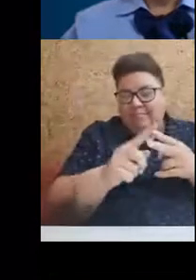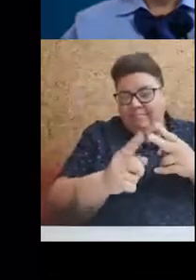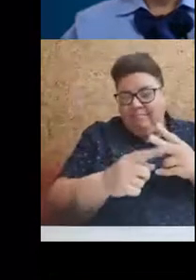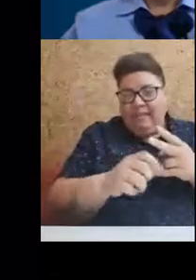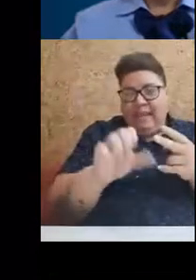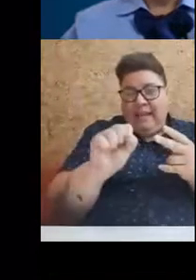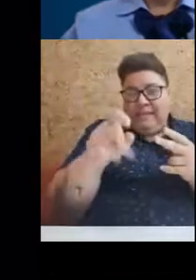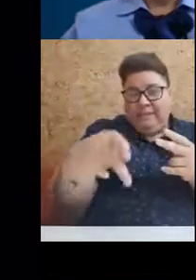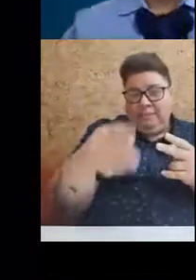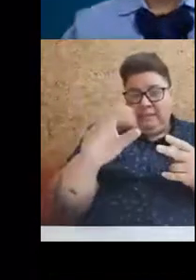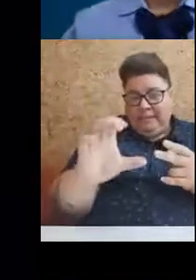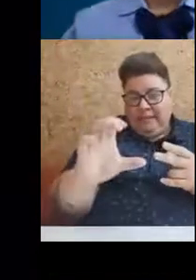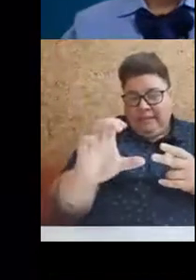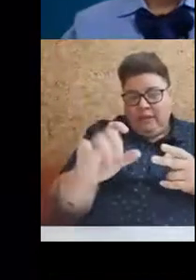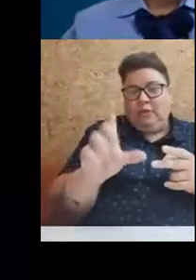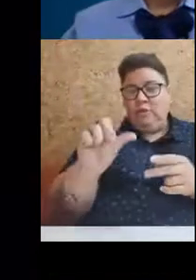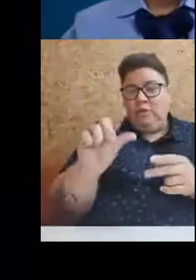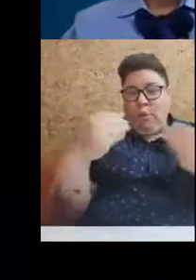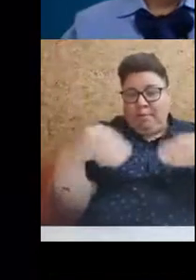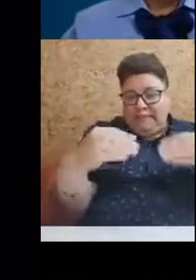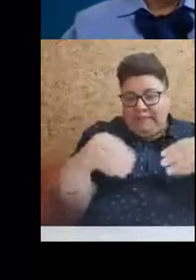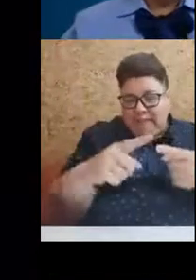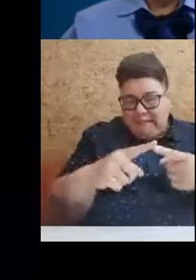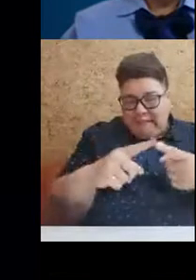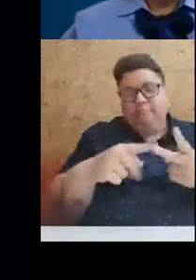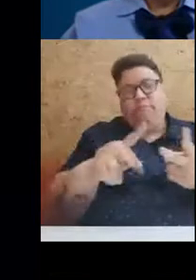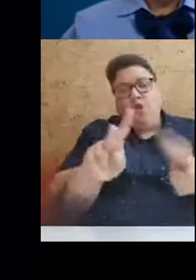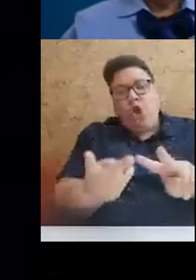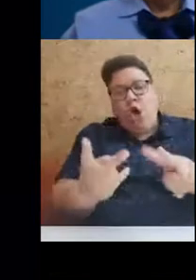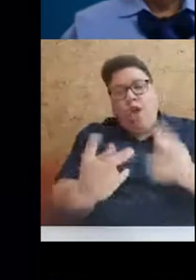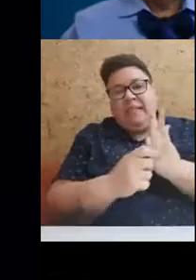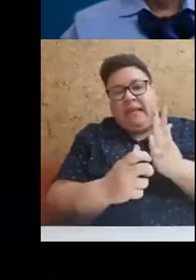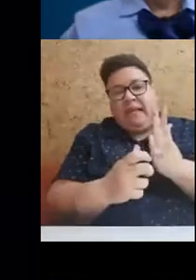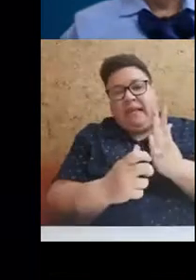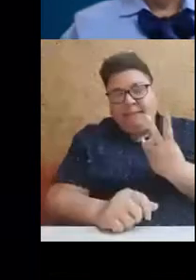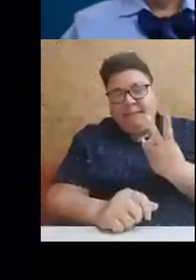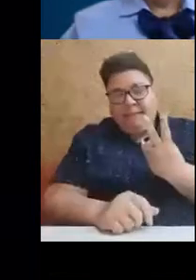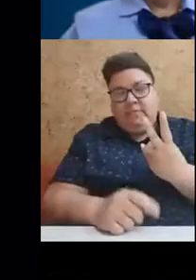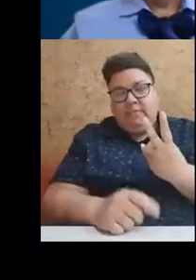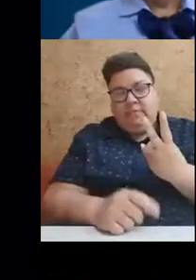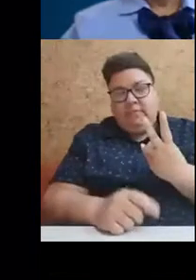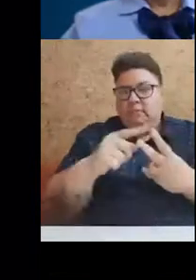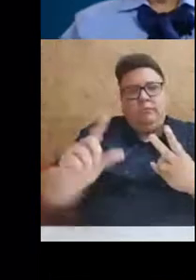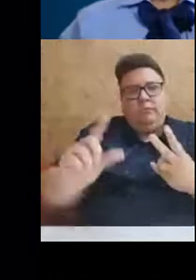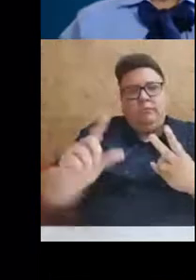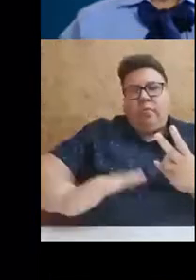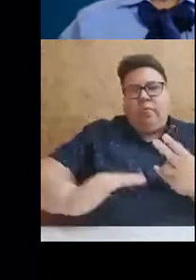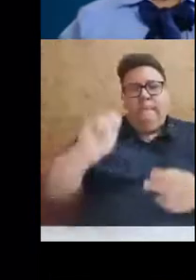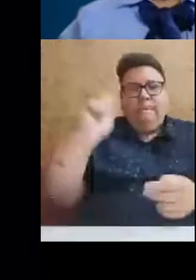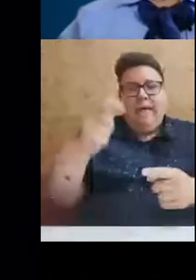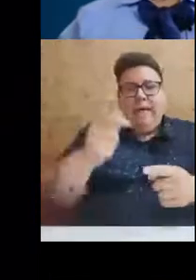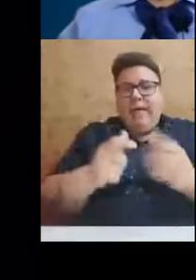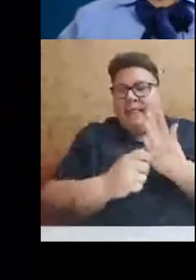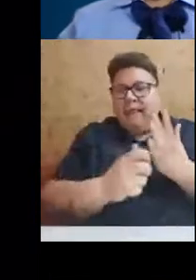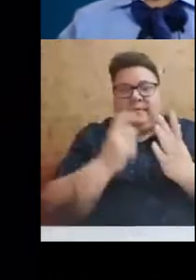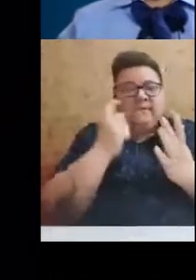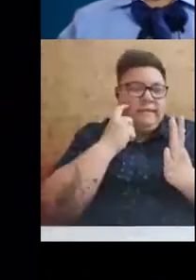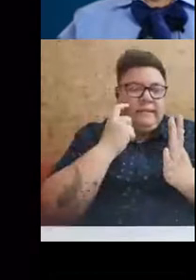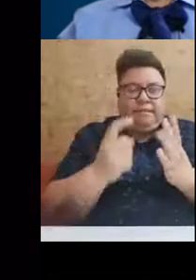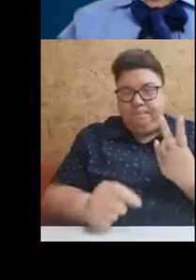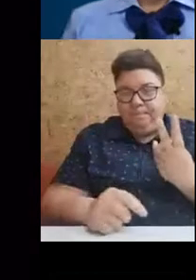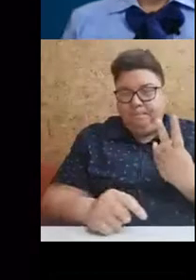business corporation tax, and turnover tax, is really a reduced tax rate. Then also,